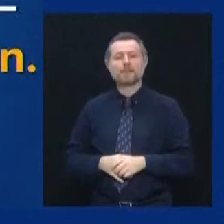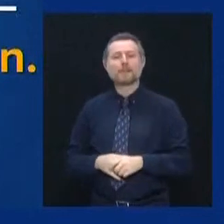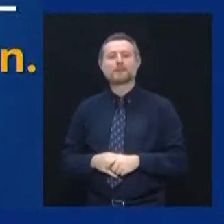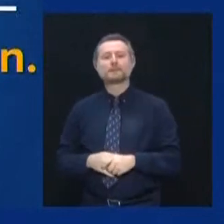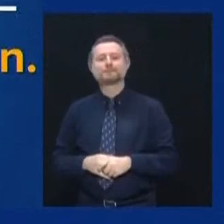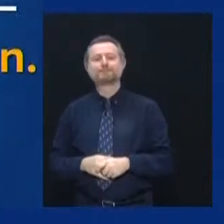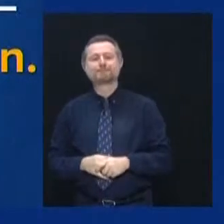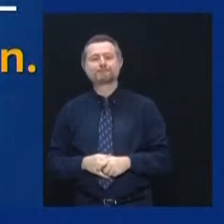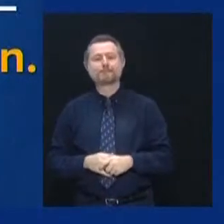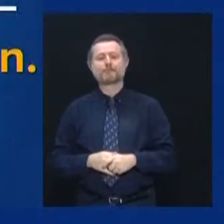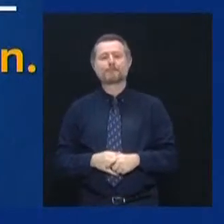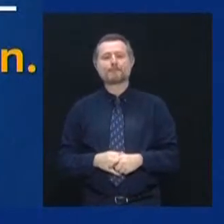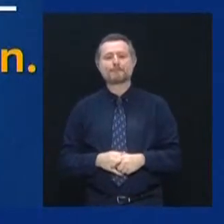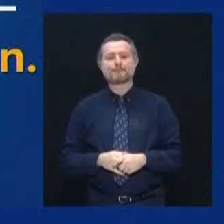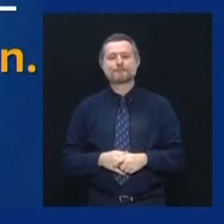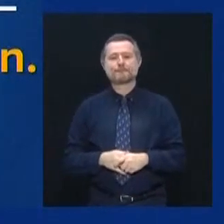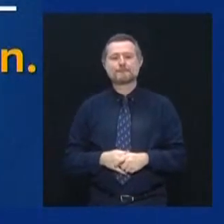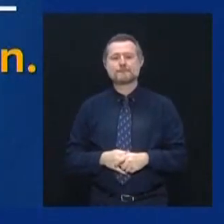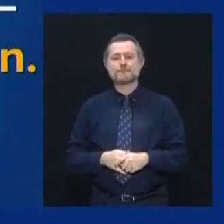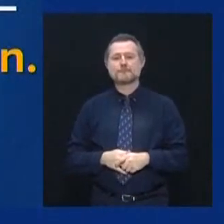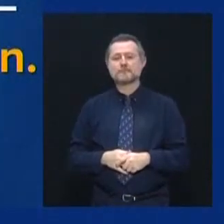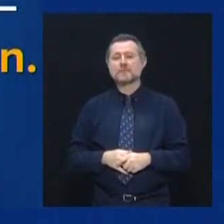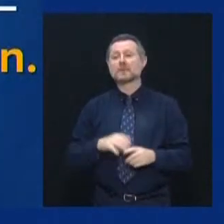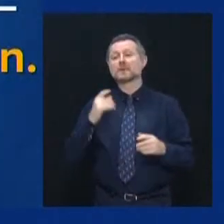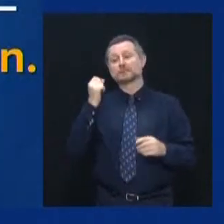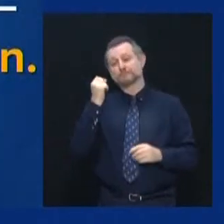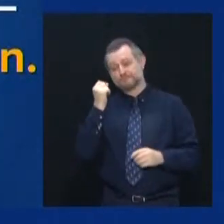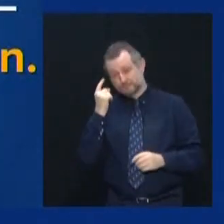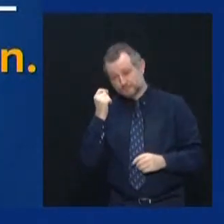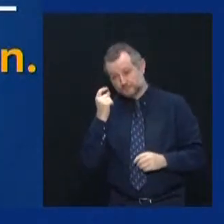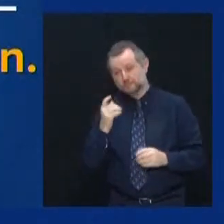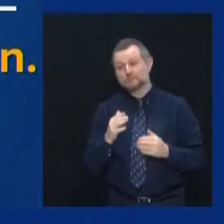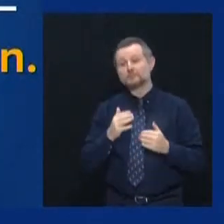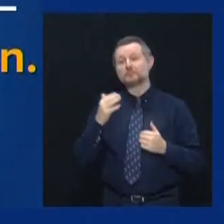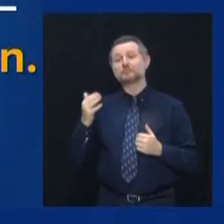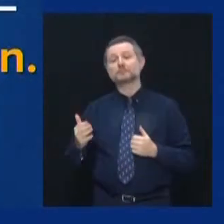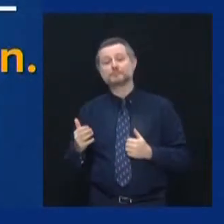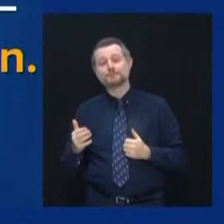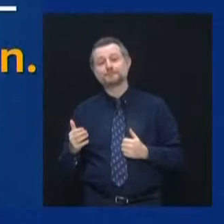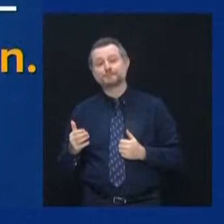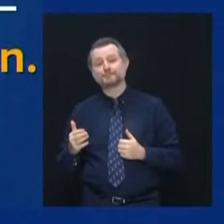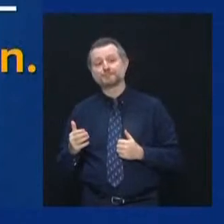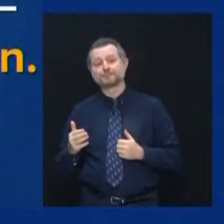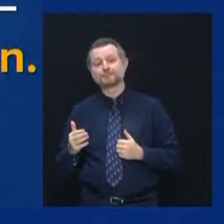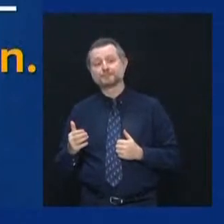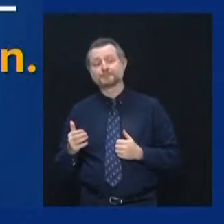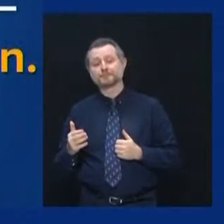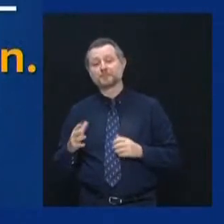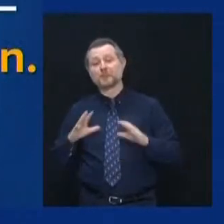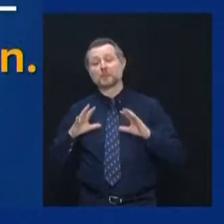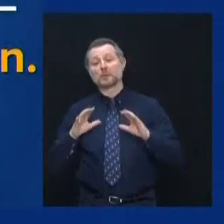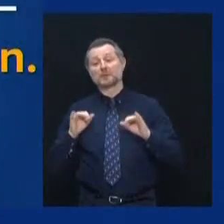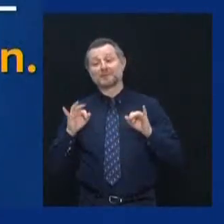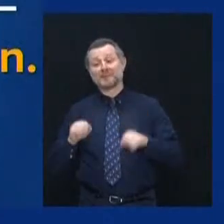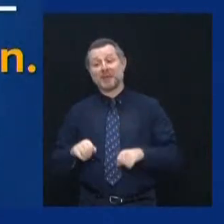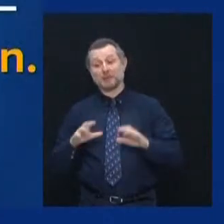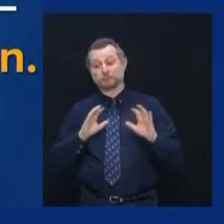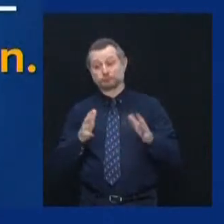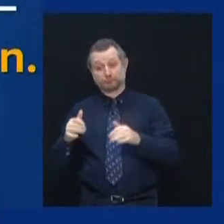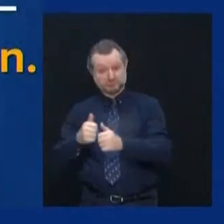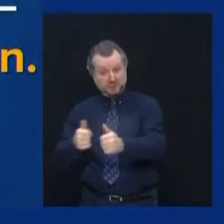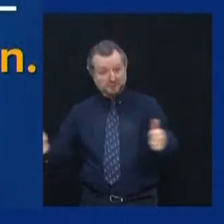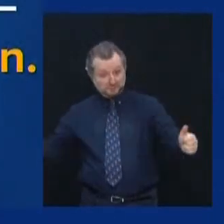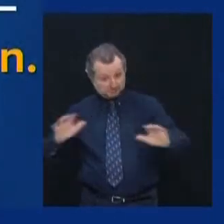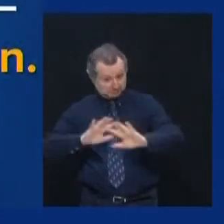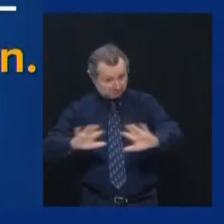network. But to the extent we get groups to organize their own distribution,